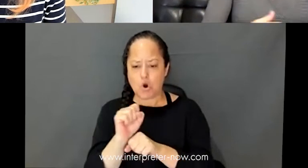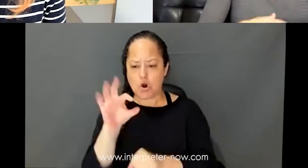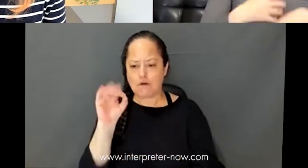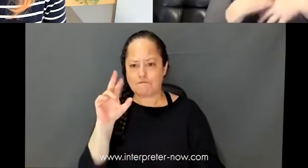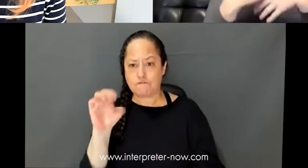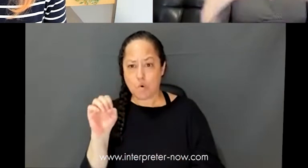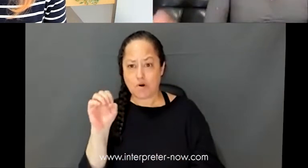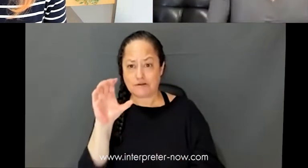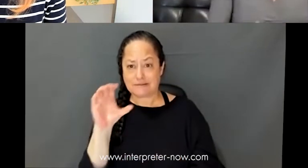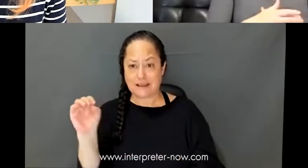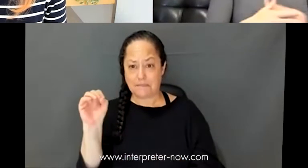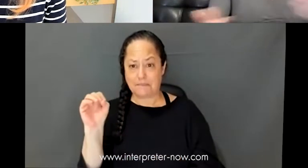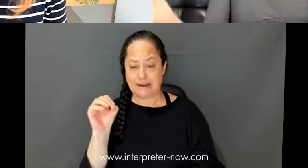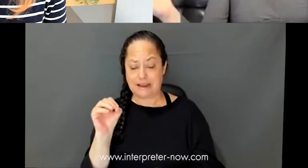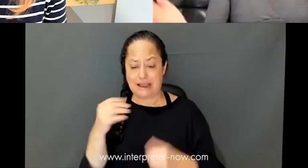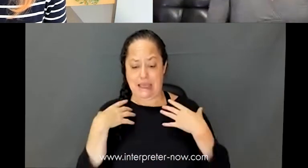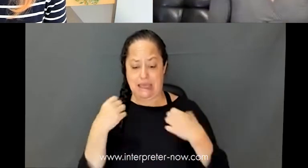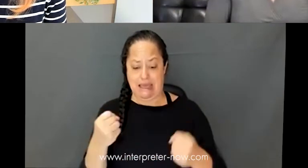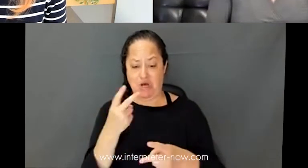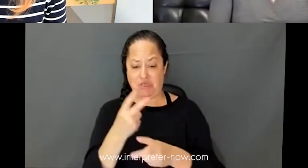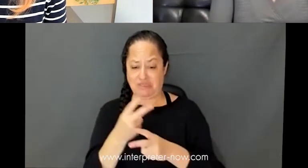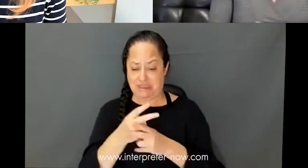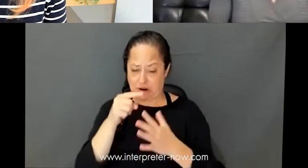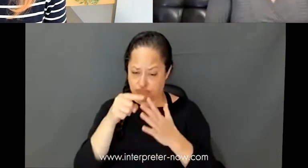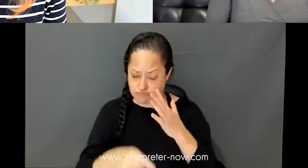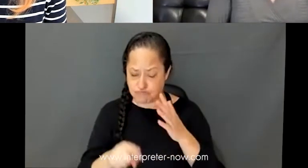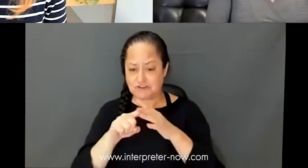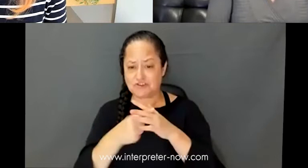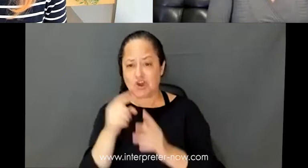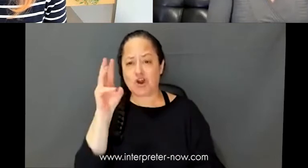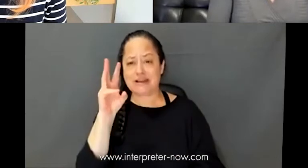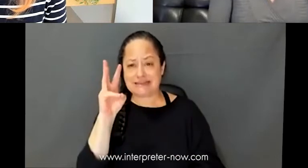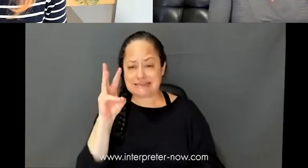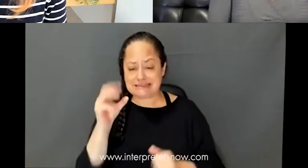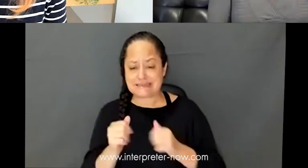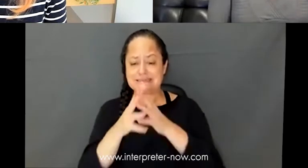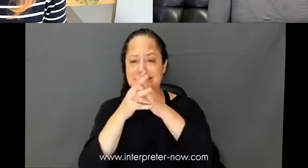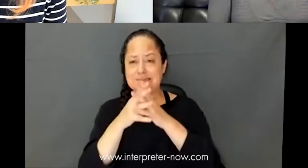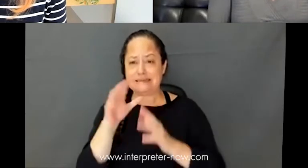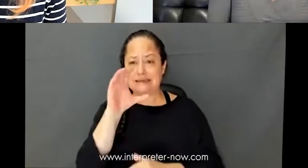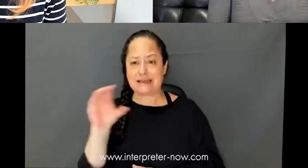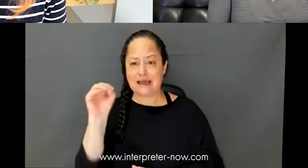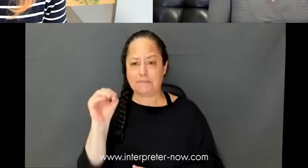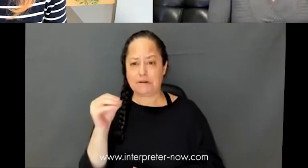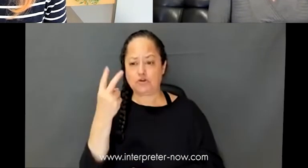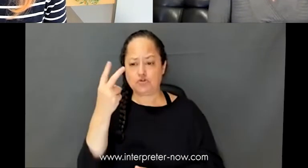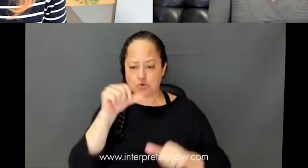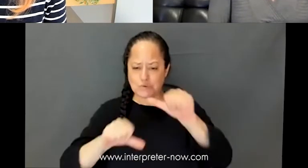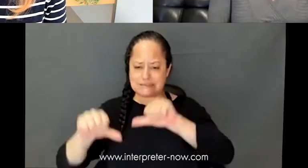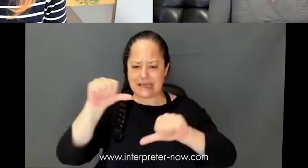and then healthcare. So I started 6 companies. I've been the chief scientist at 2 or 3